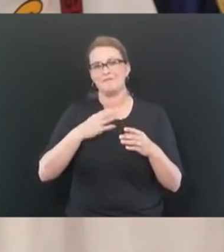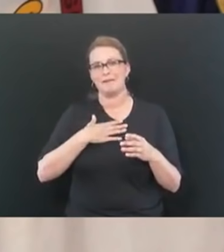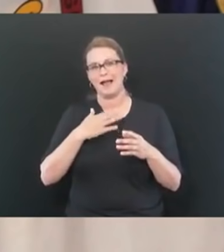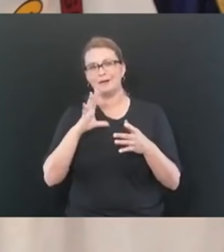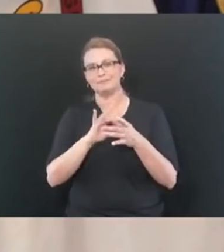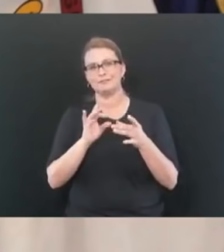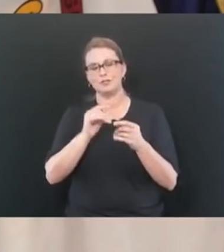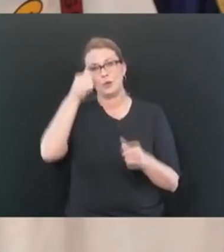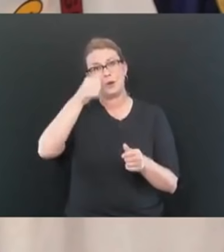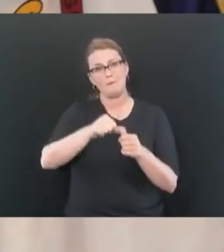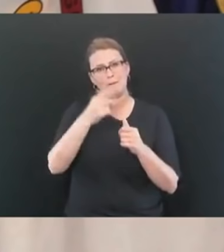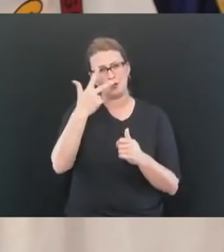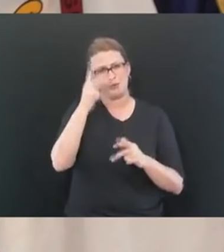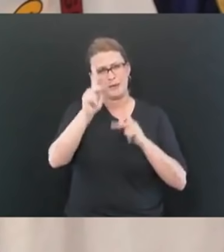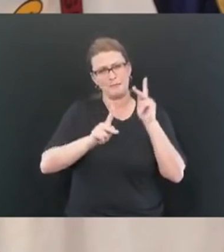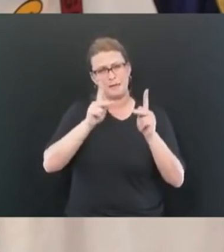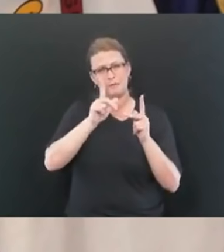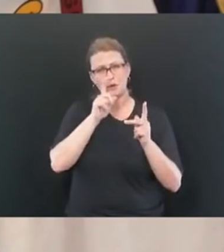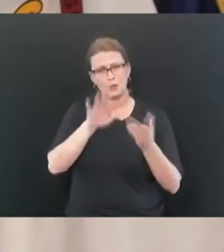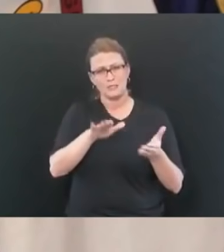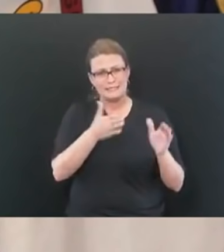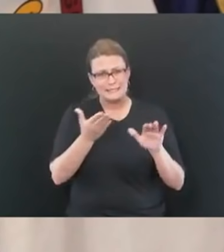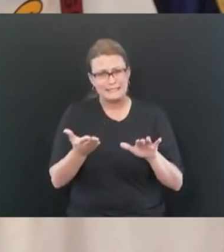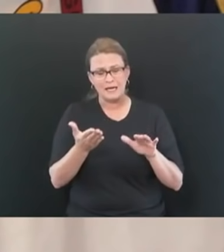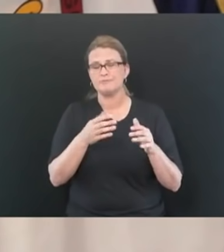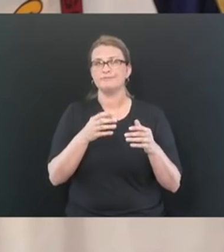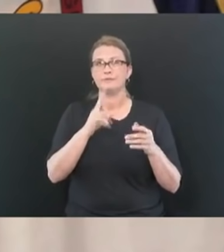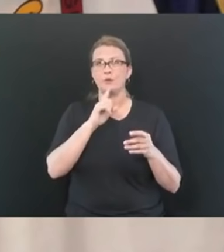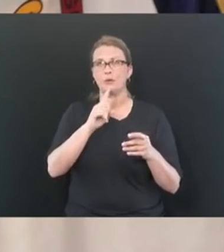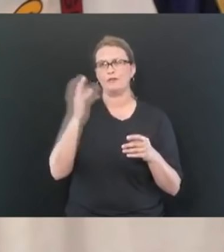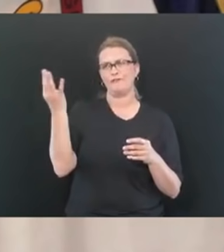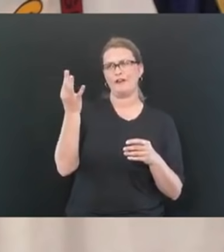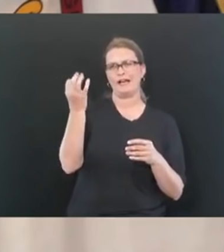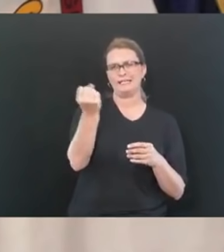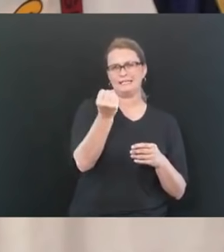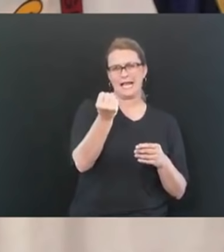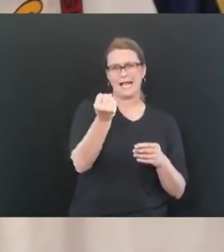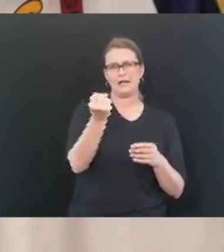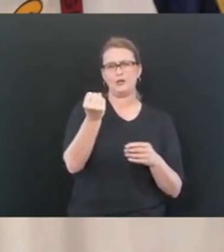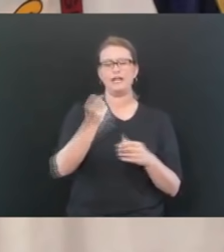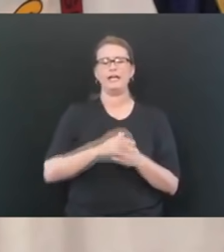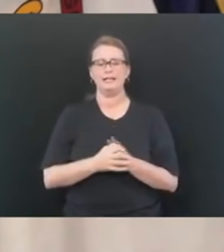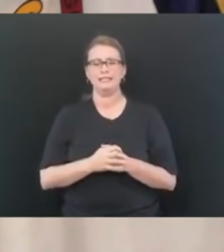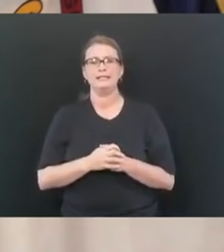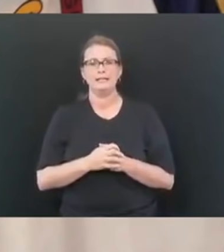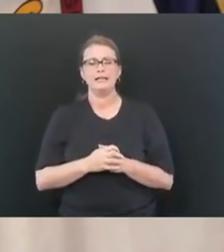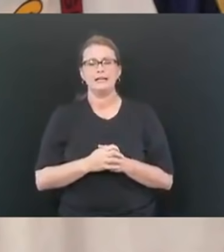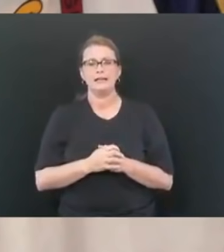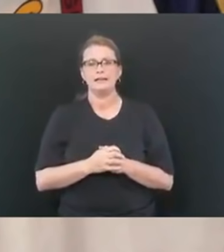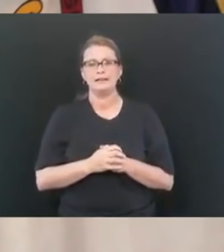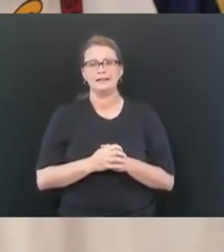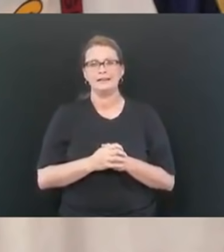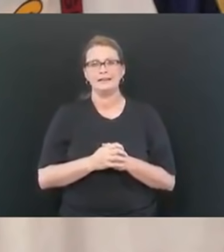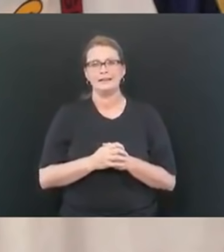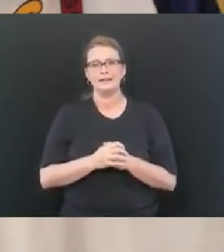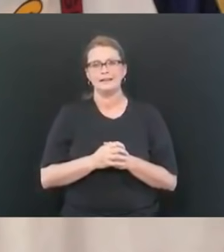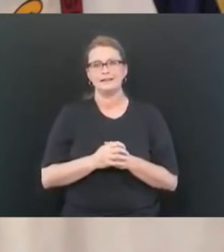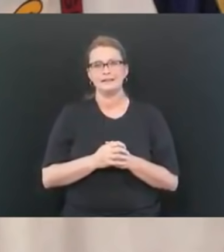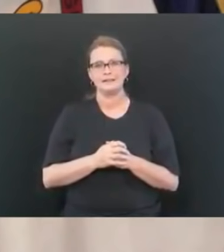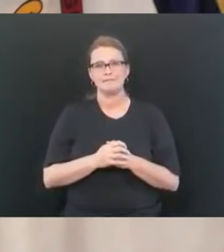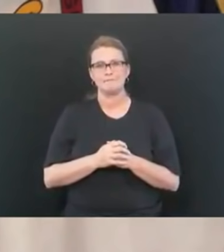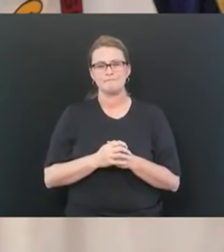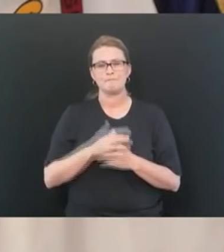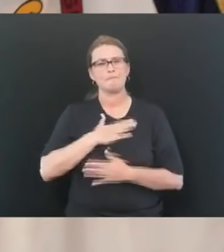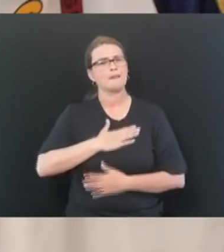the 3 that we lost today, or we really lost on Friday or Saturday, I don't know which day. And